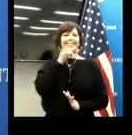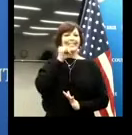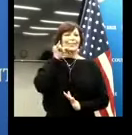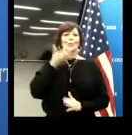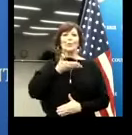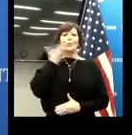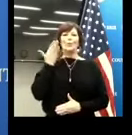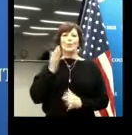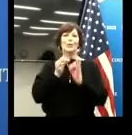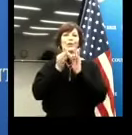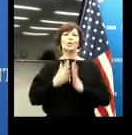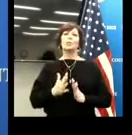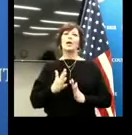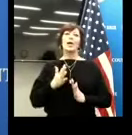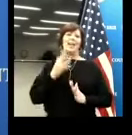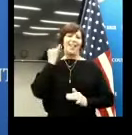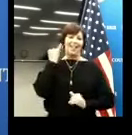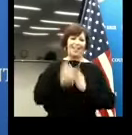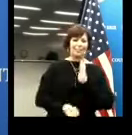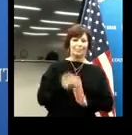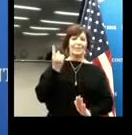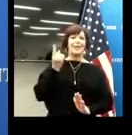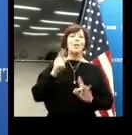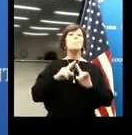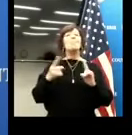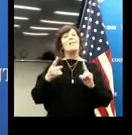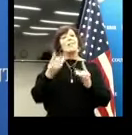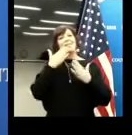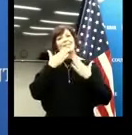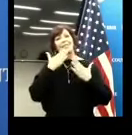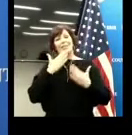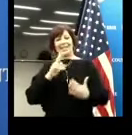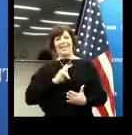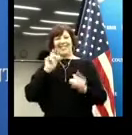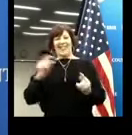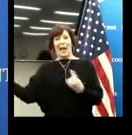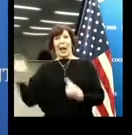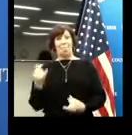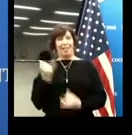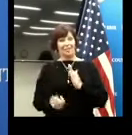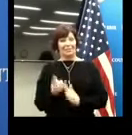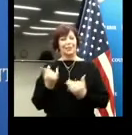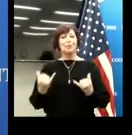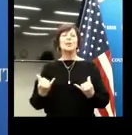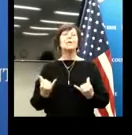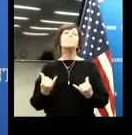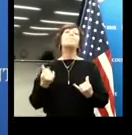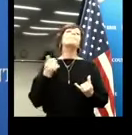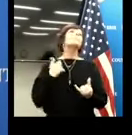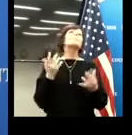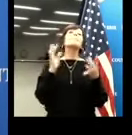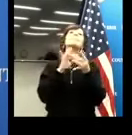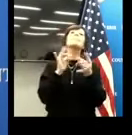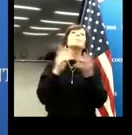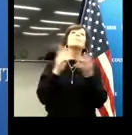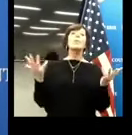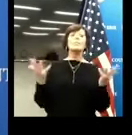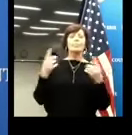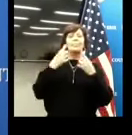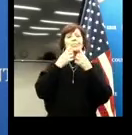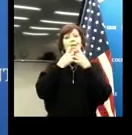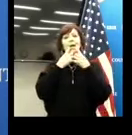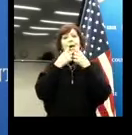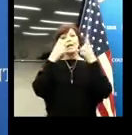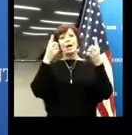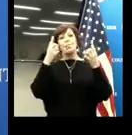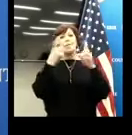yesterday. It was just very, very short notice, but thankfully Karen was able to come here today. We're certainly going to talk about the announcement by